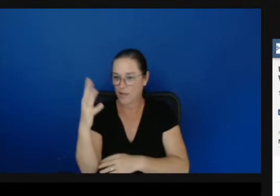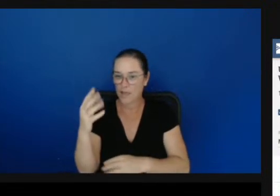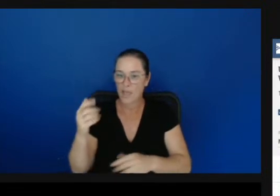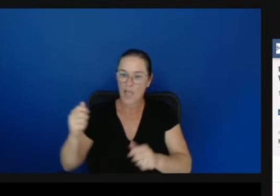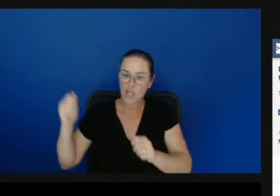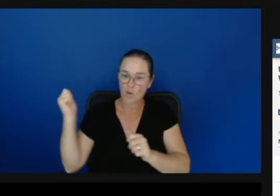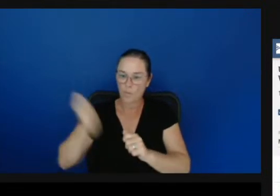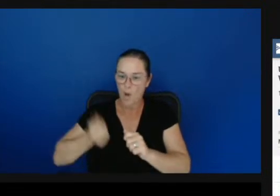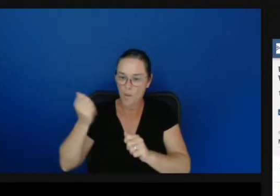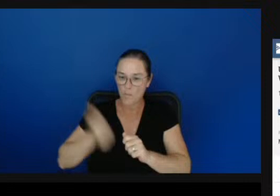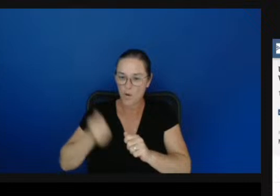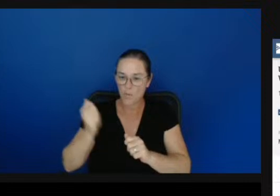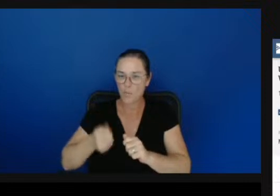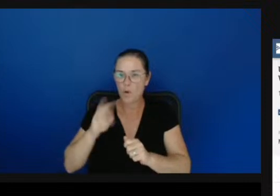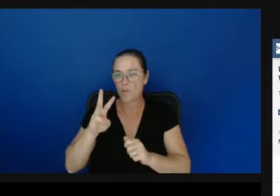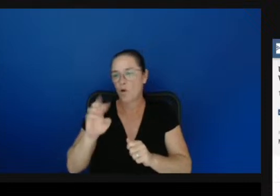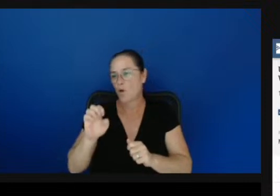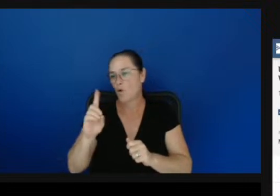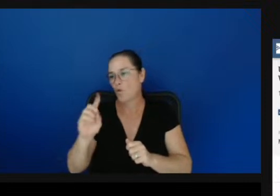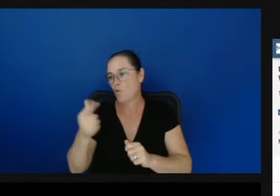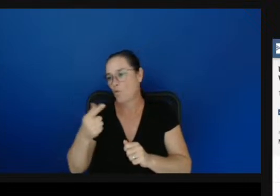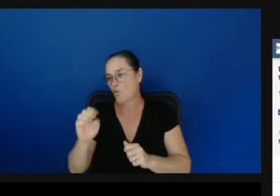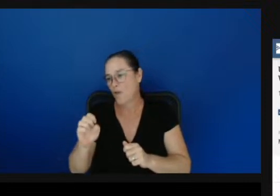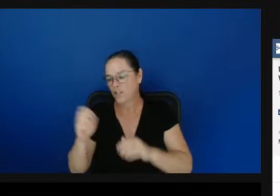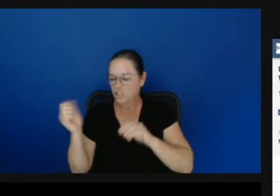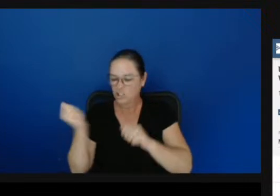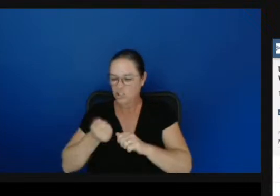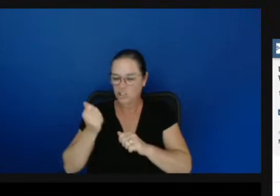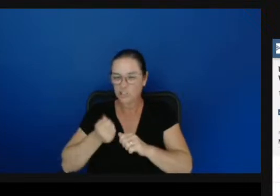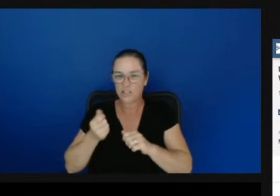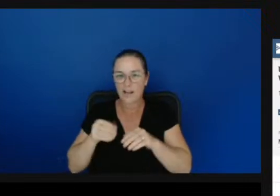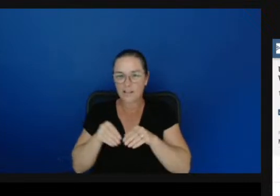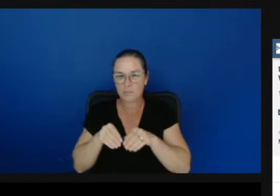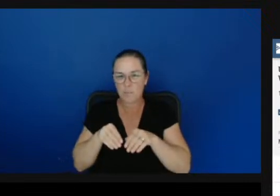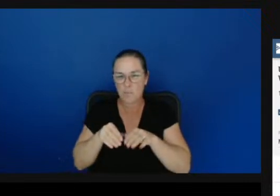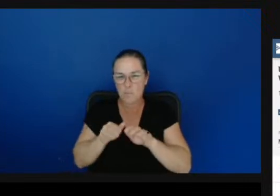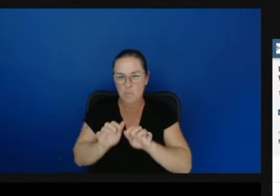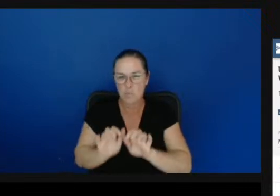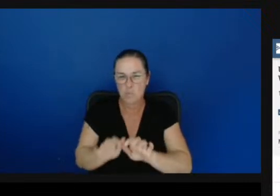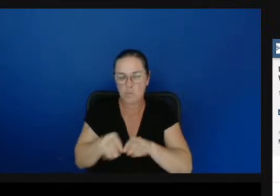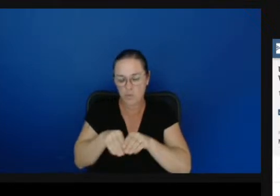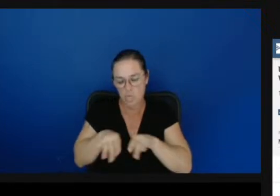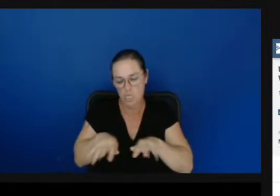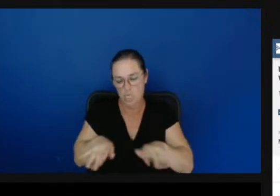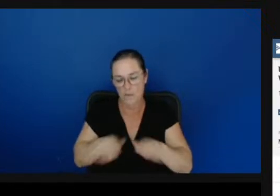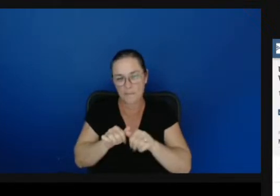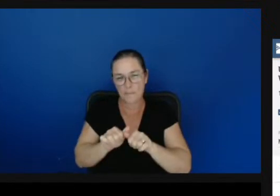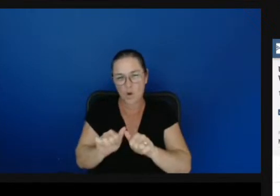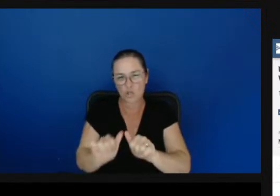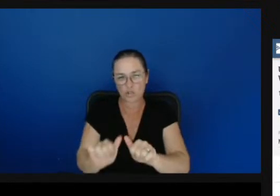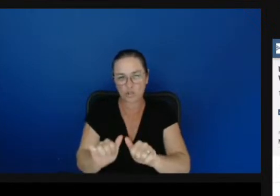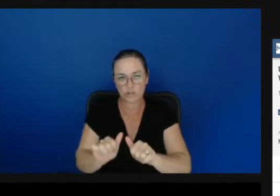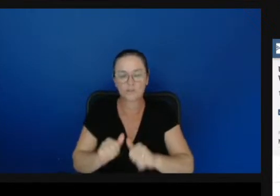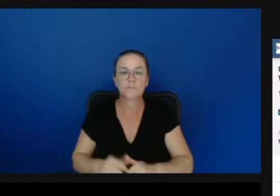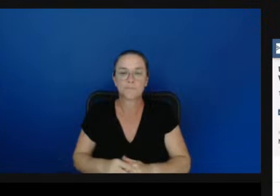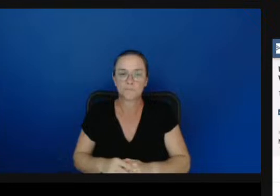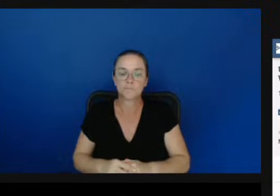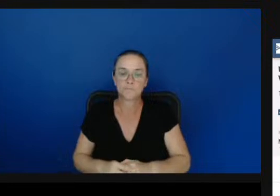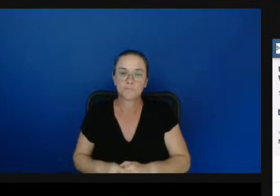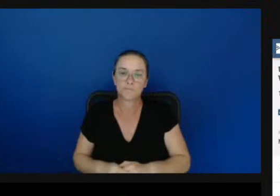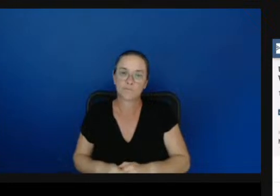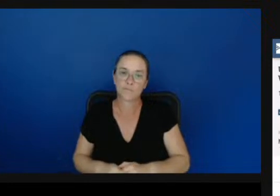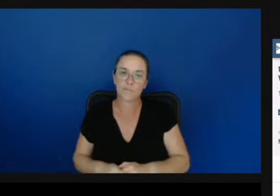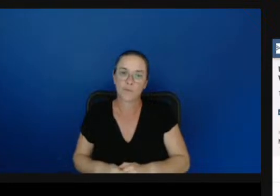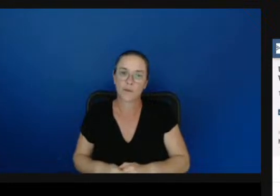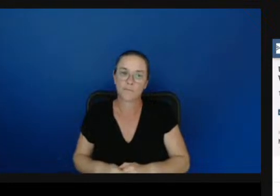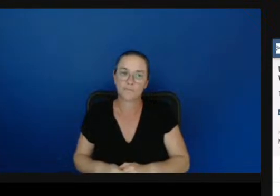move, right? So we have a magma wedging itself in right through here, and that's driving the south flank to the south here. So